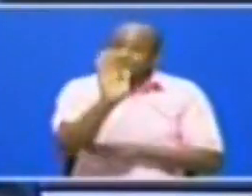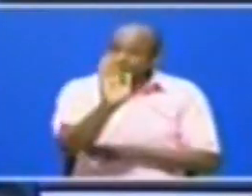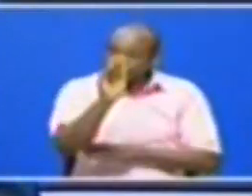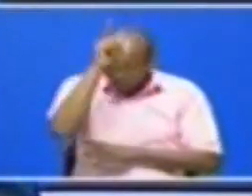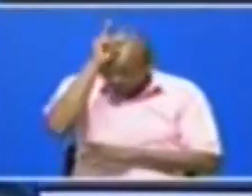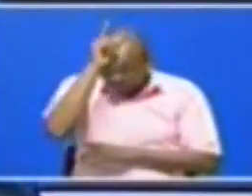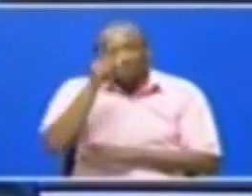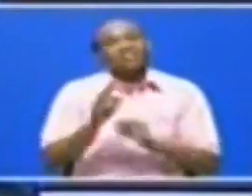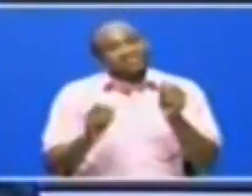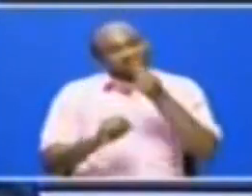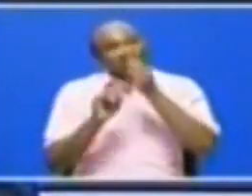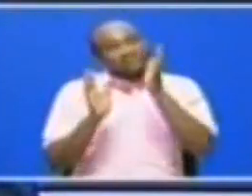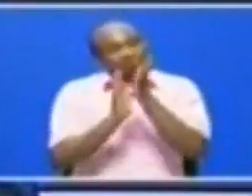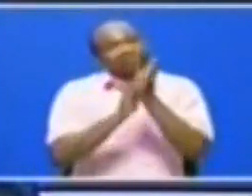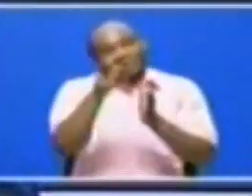and beyond.